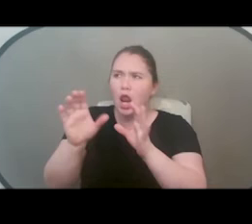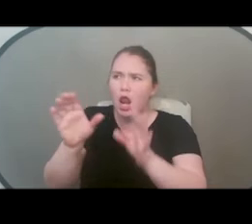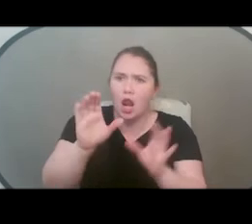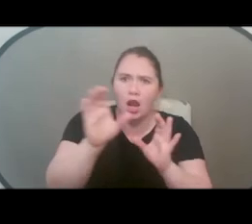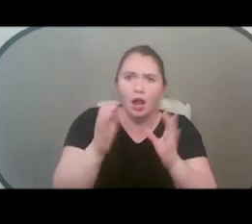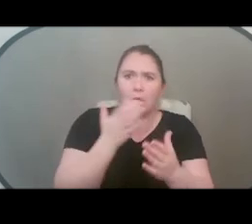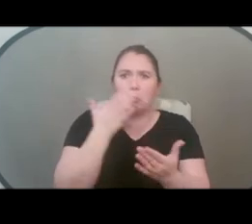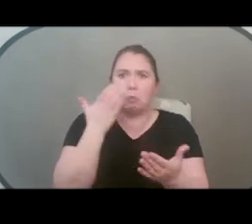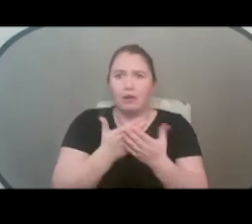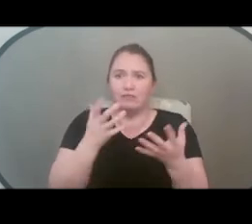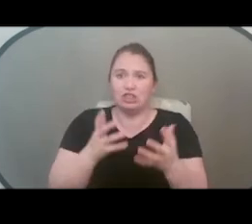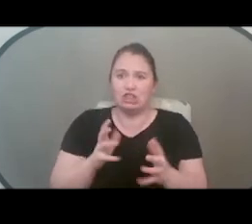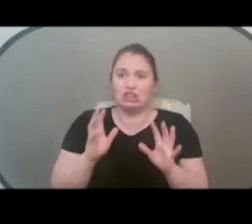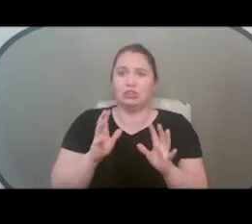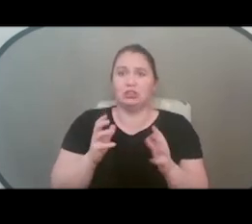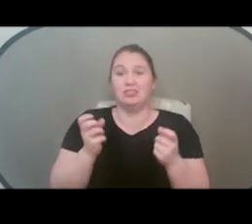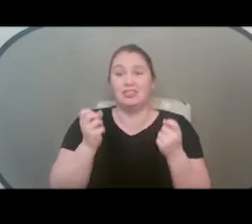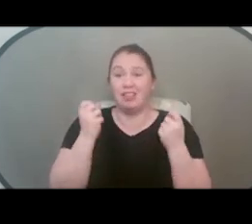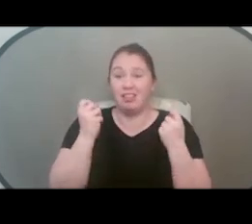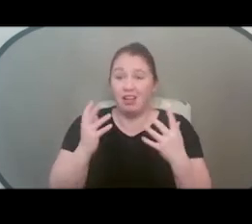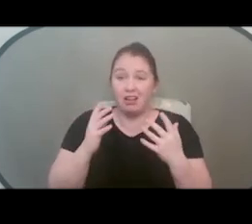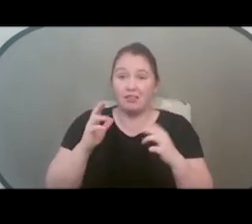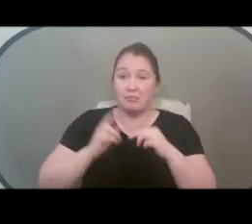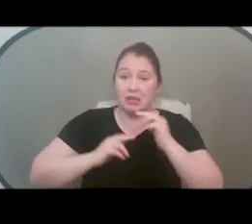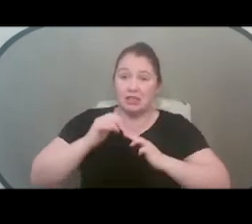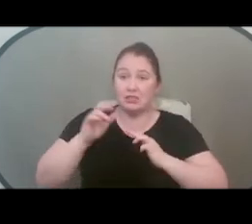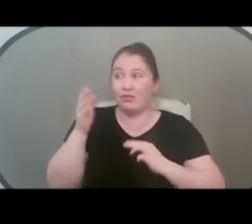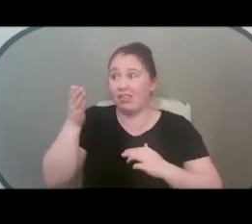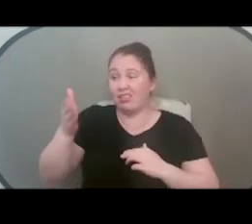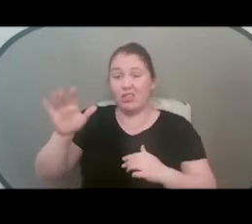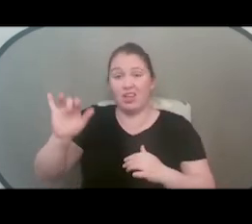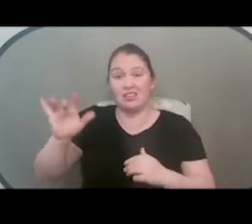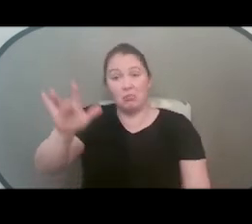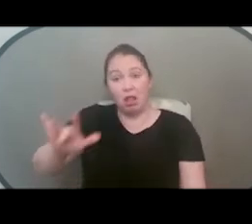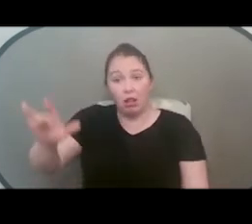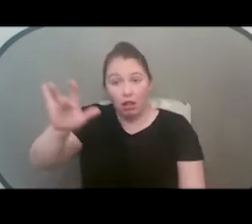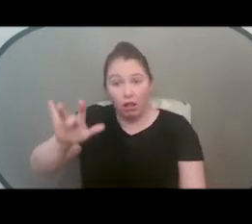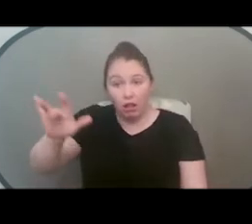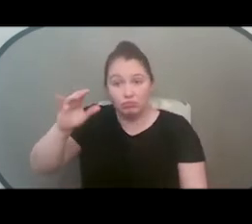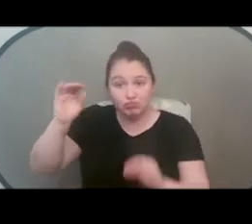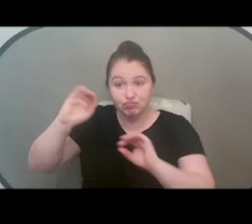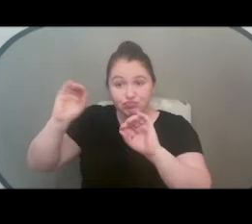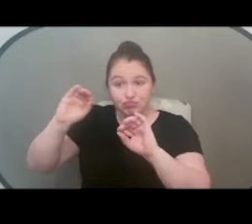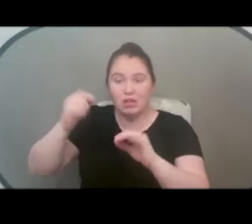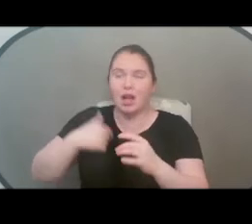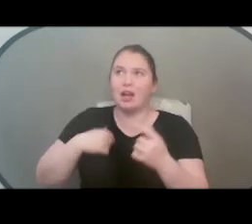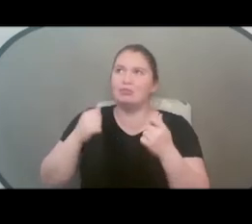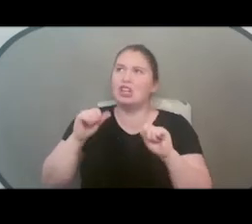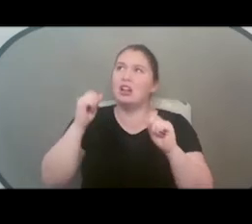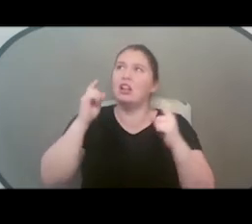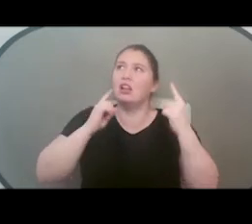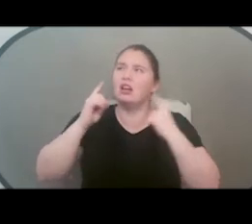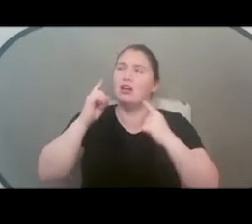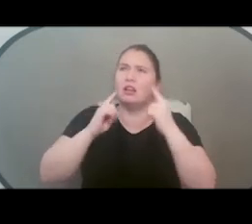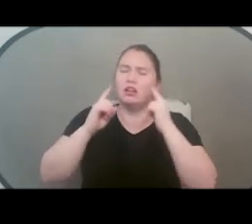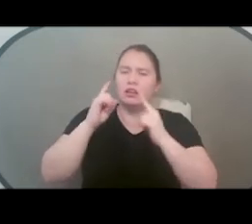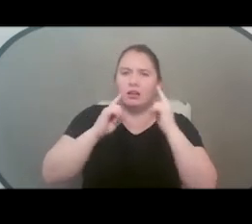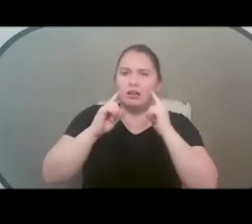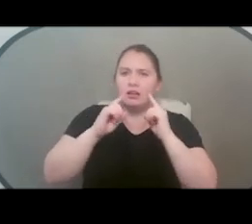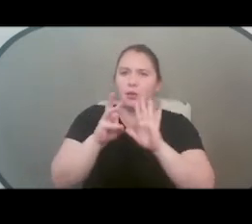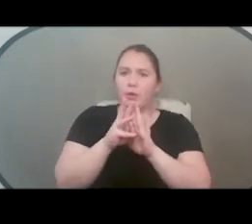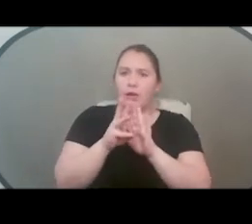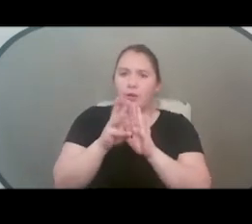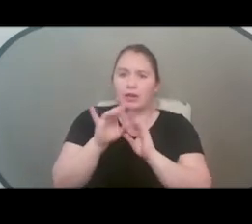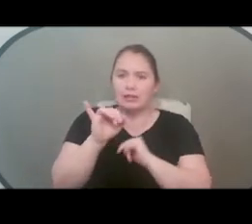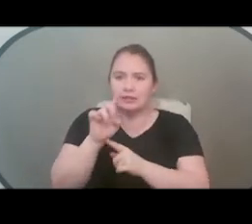You know, there's a lot of empty buildings over there, but other than that, I can't think, I'm trying to go through my mind in terms of Waco